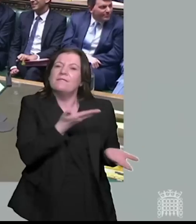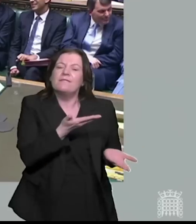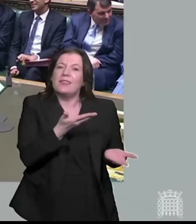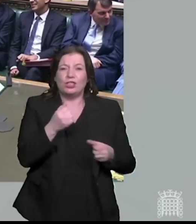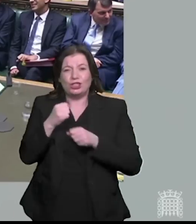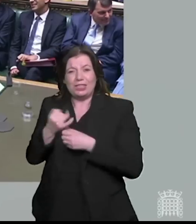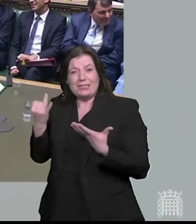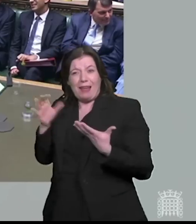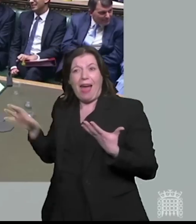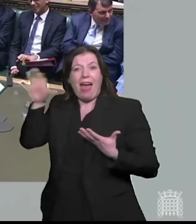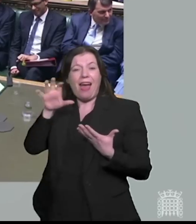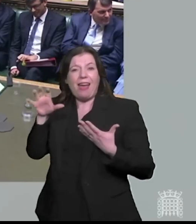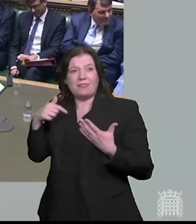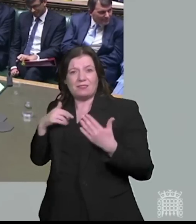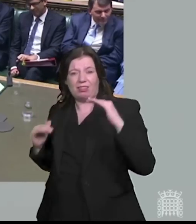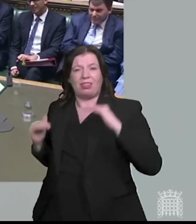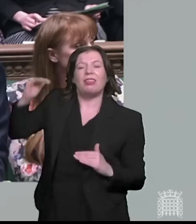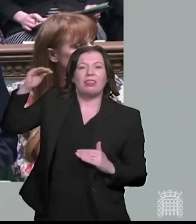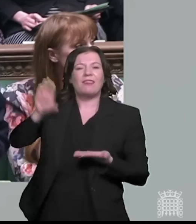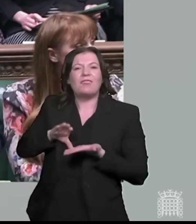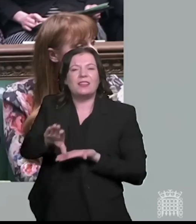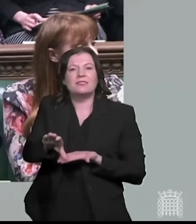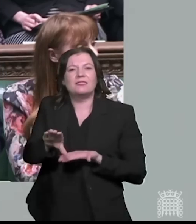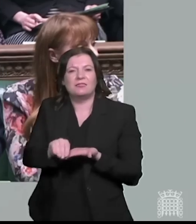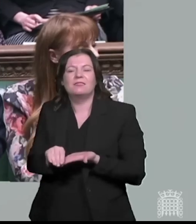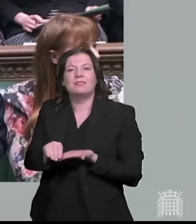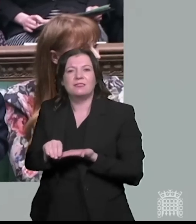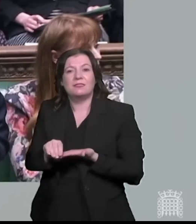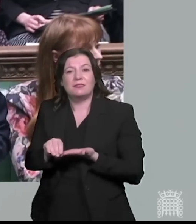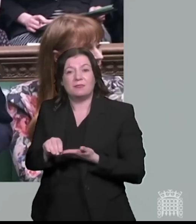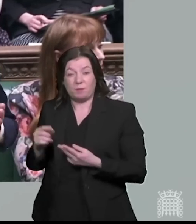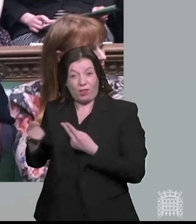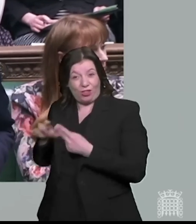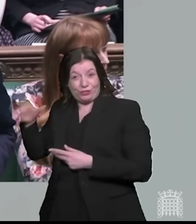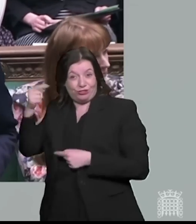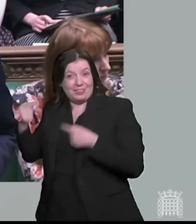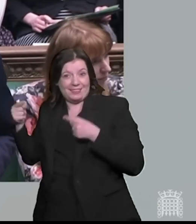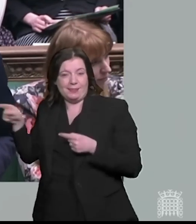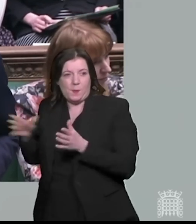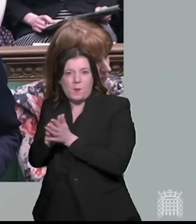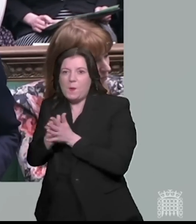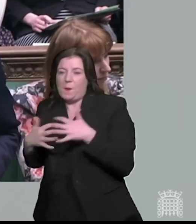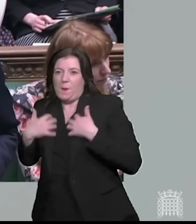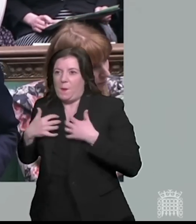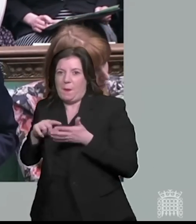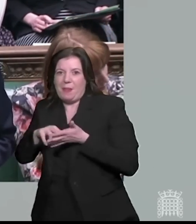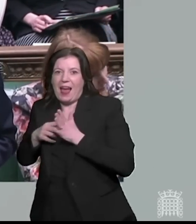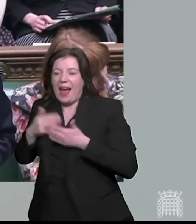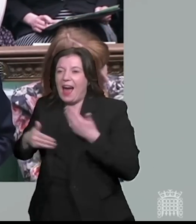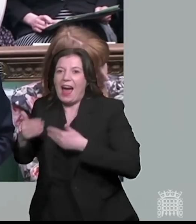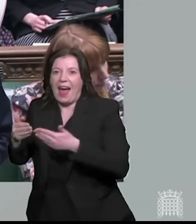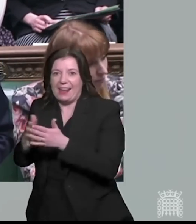in the G7. That's their record. All our competitors know this. They're gearing up for an almighty race for